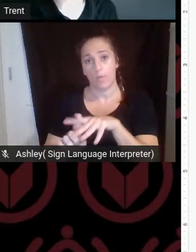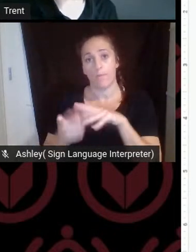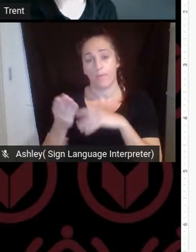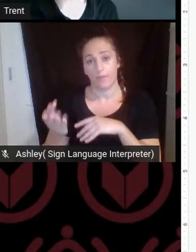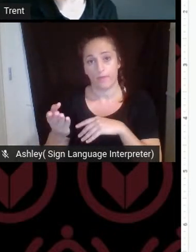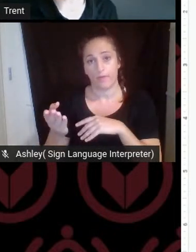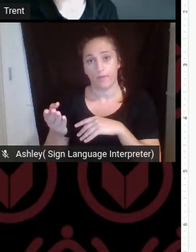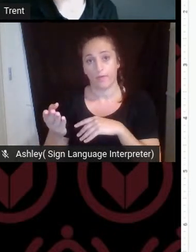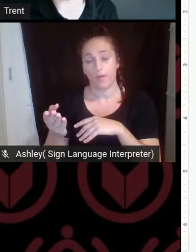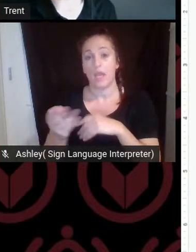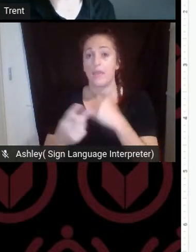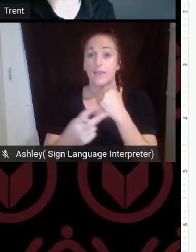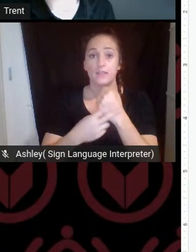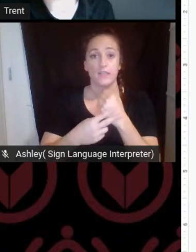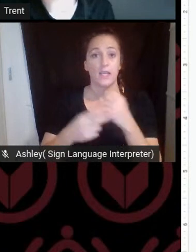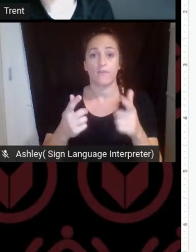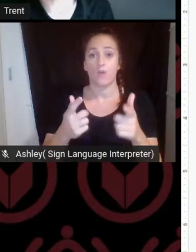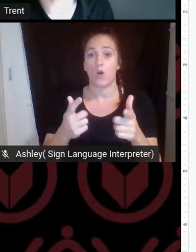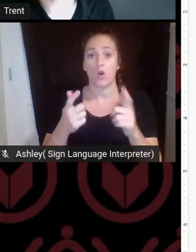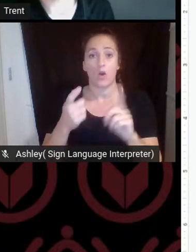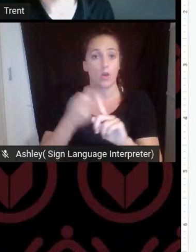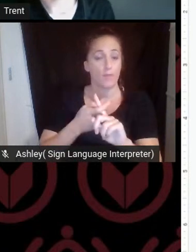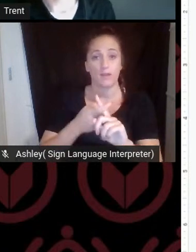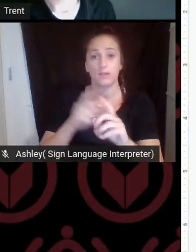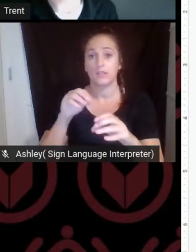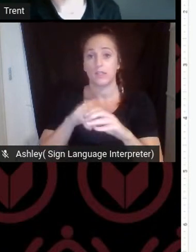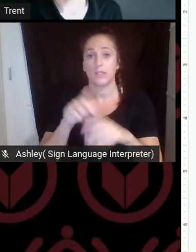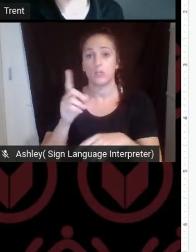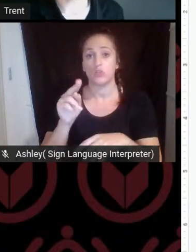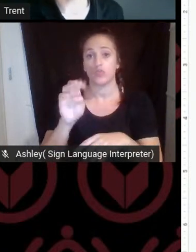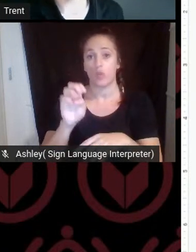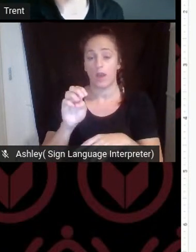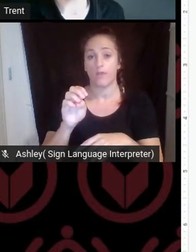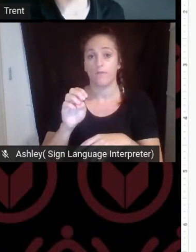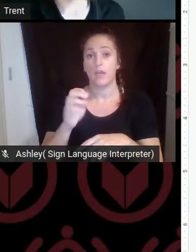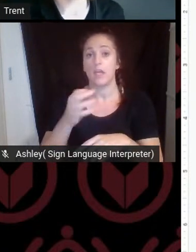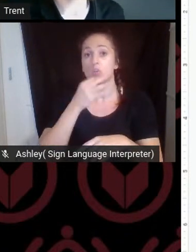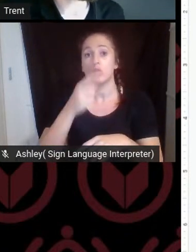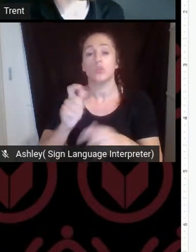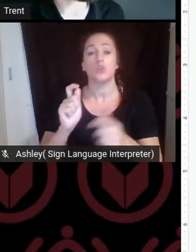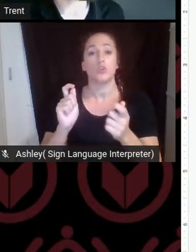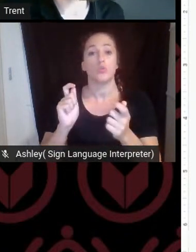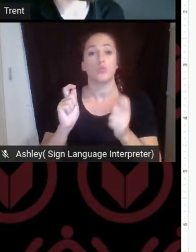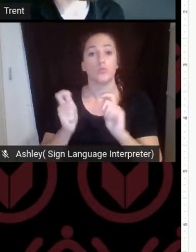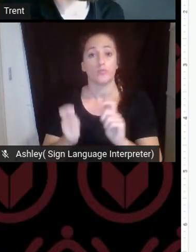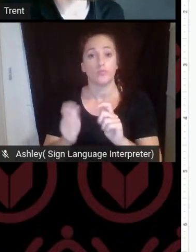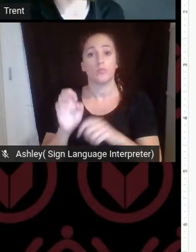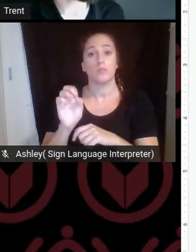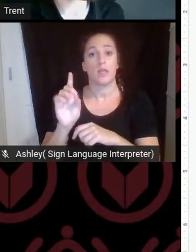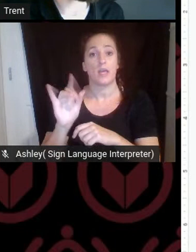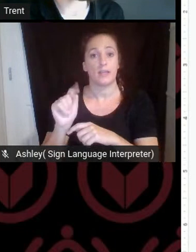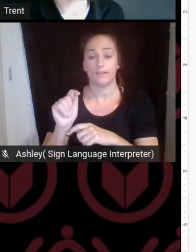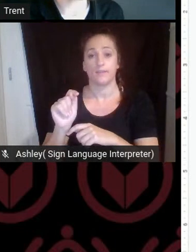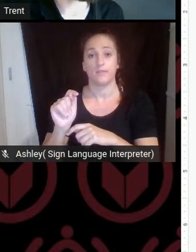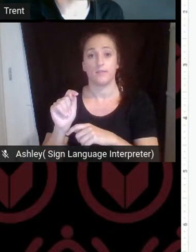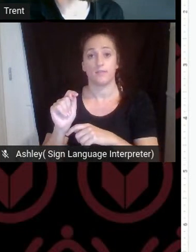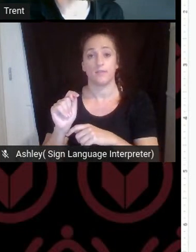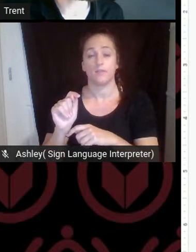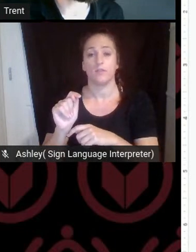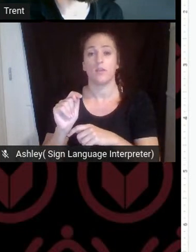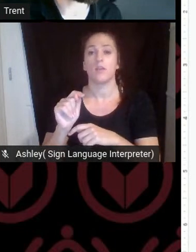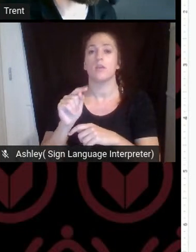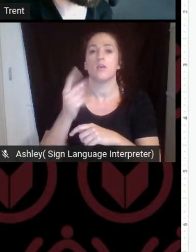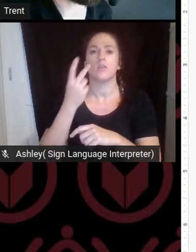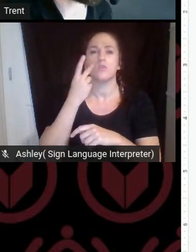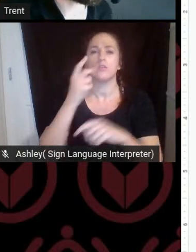save automatically in your drive as you edit them. So, for example, if you look at my screen up at the top here, it says last edit was made